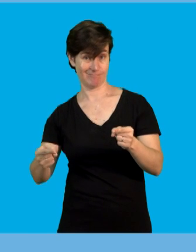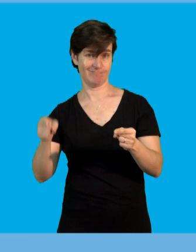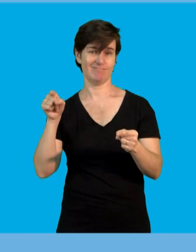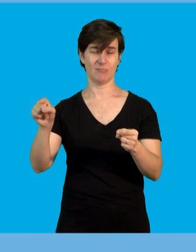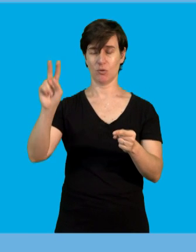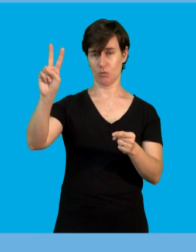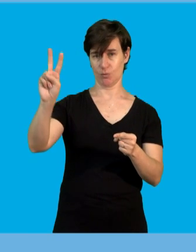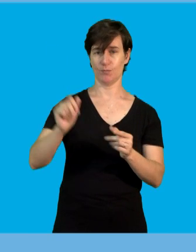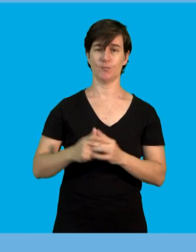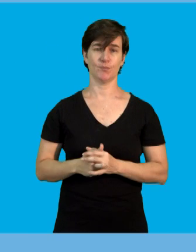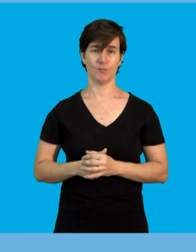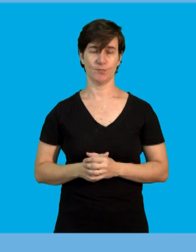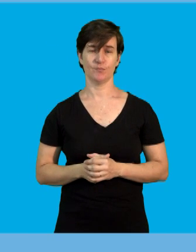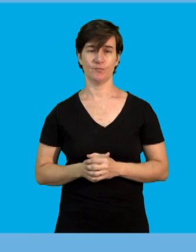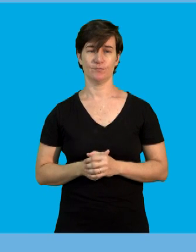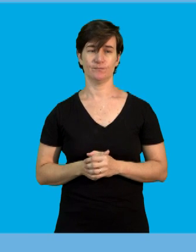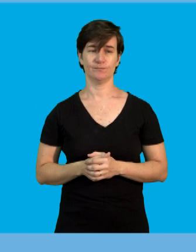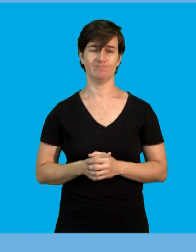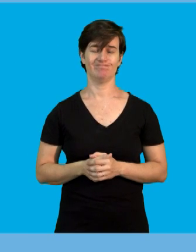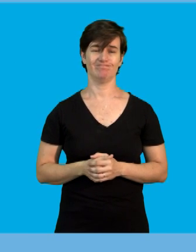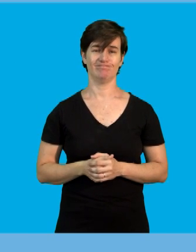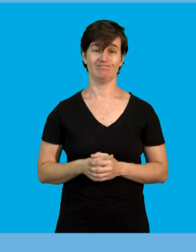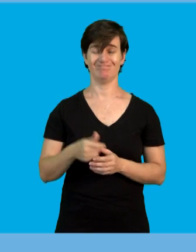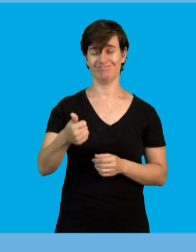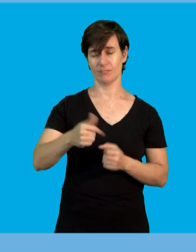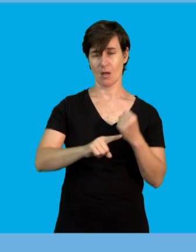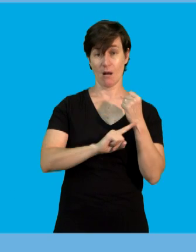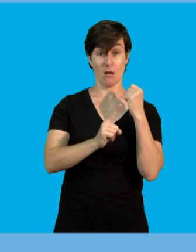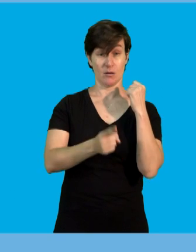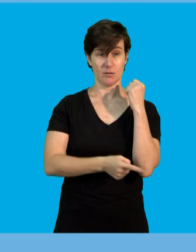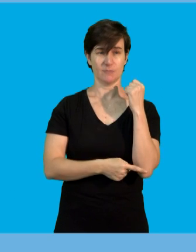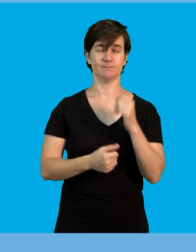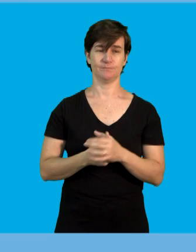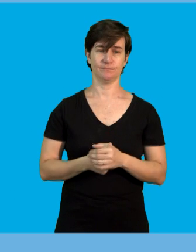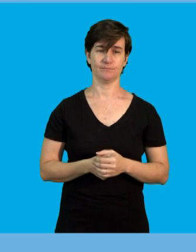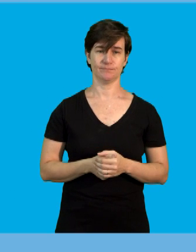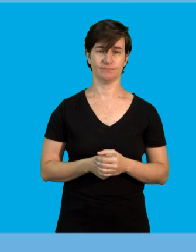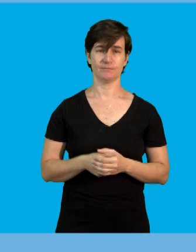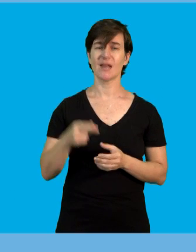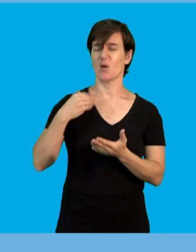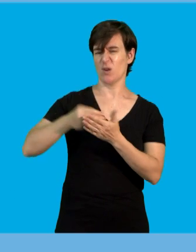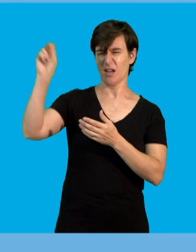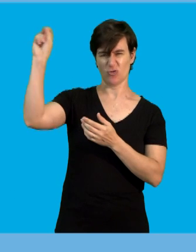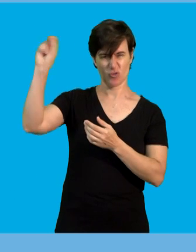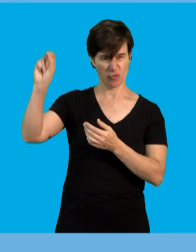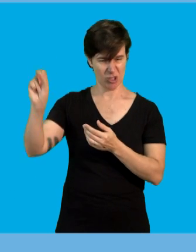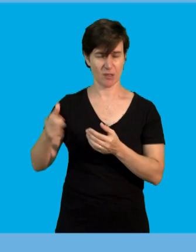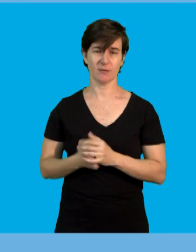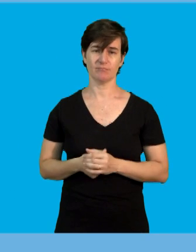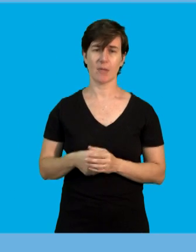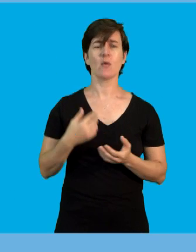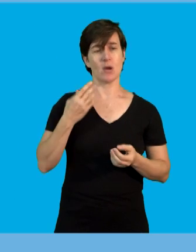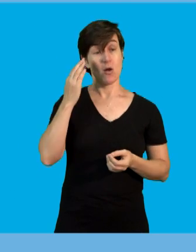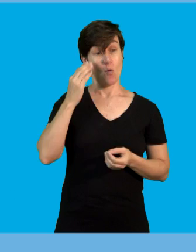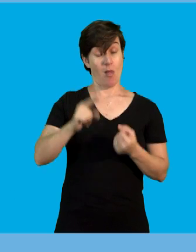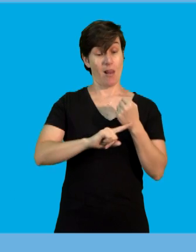OH close bracket and then the 2. And then obviously the last one. So that was dealt with and this is